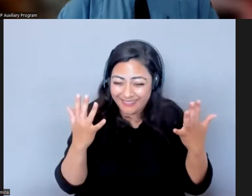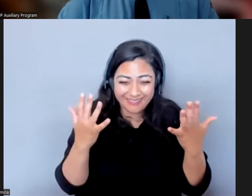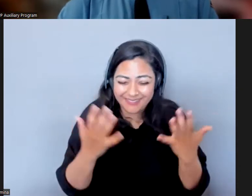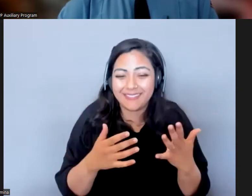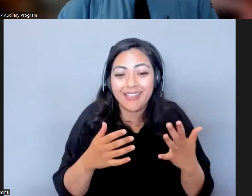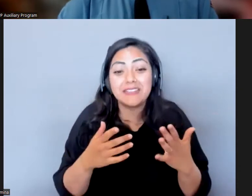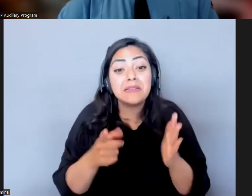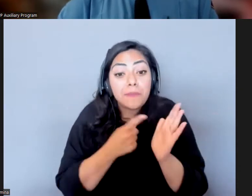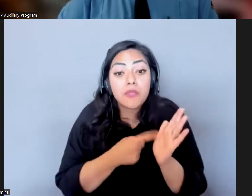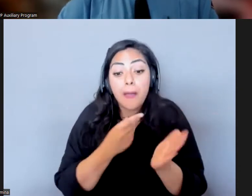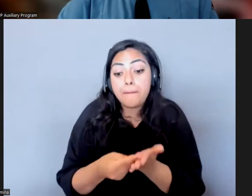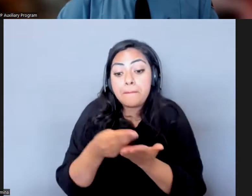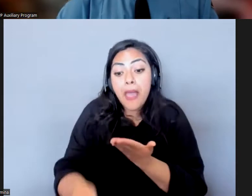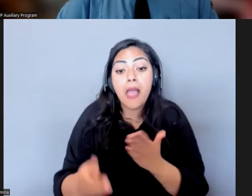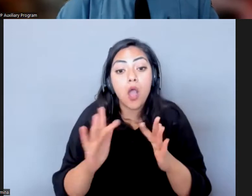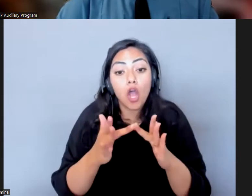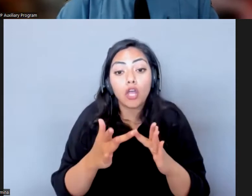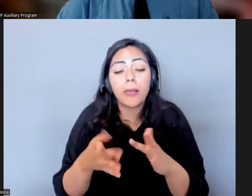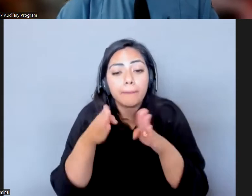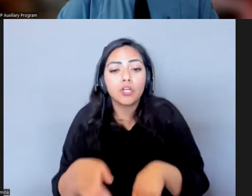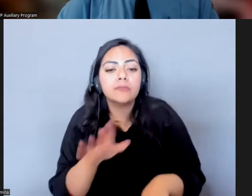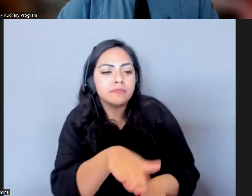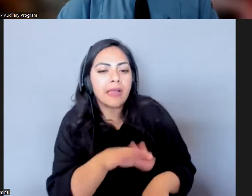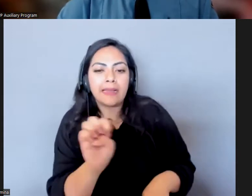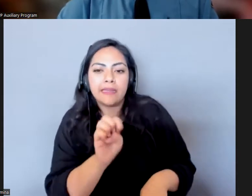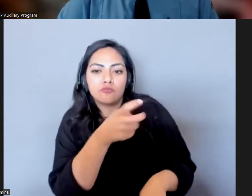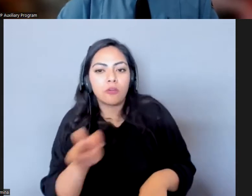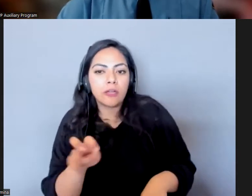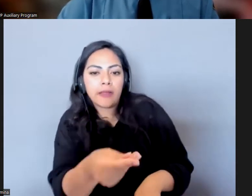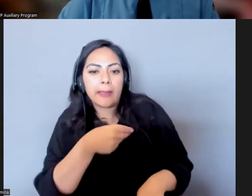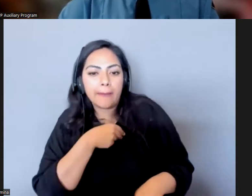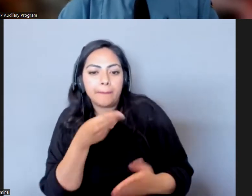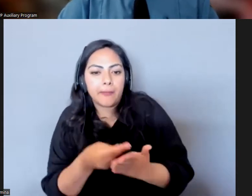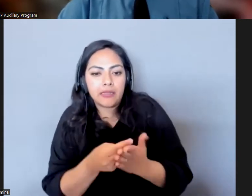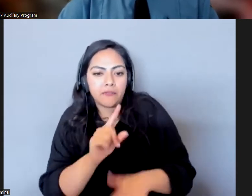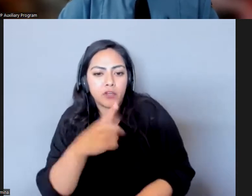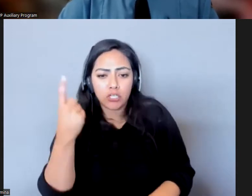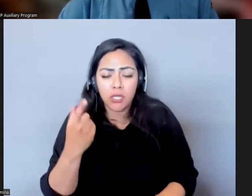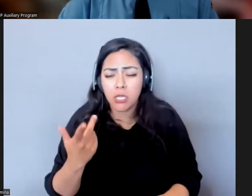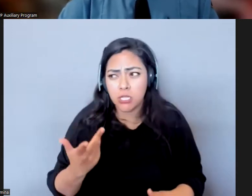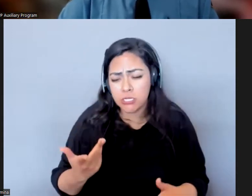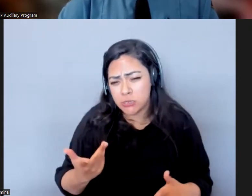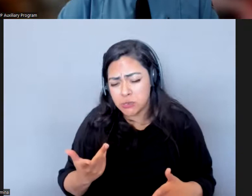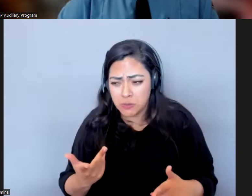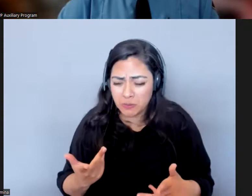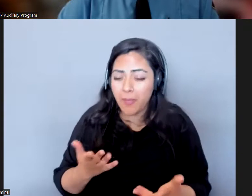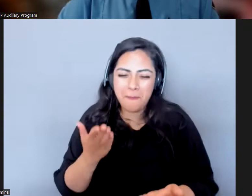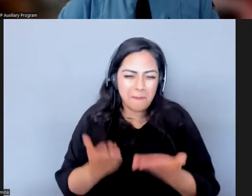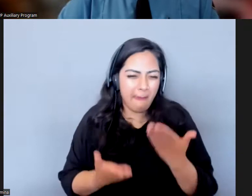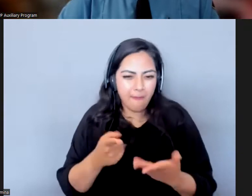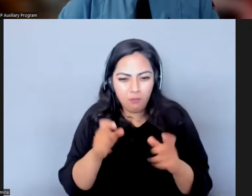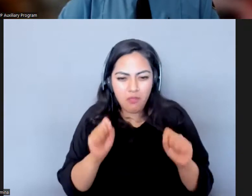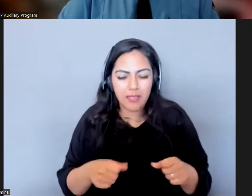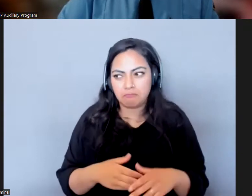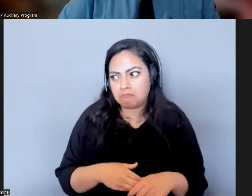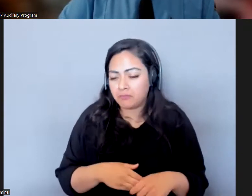person says, okay, you transfer me the money. Well, that's fine, but sometimes it's like, well, I'll give you, if it's